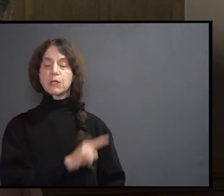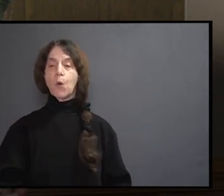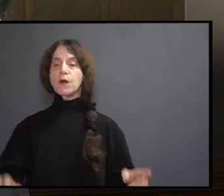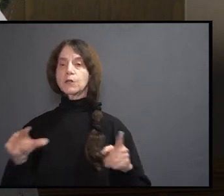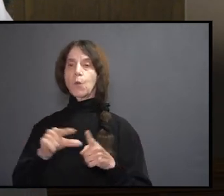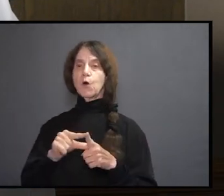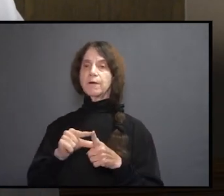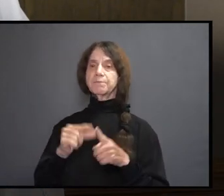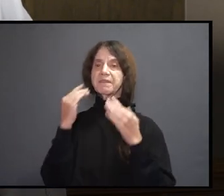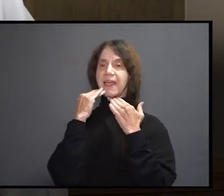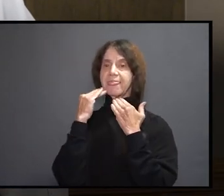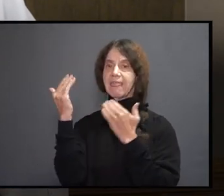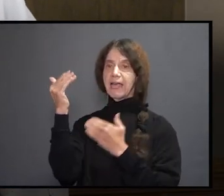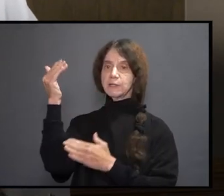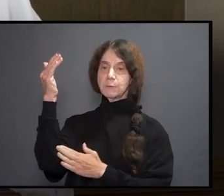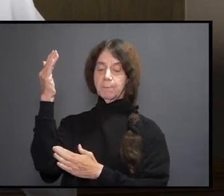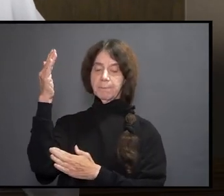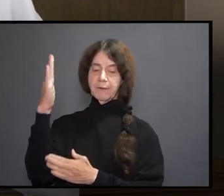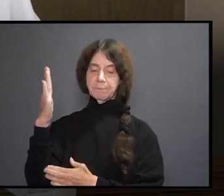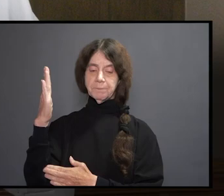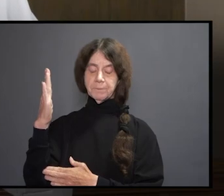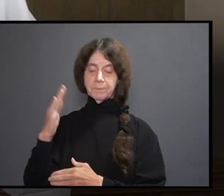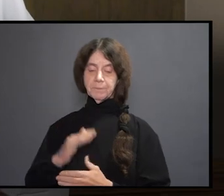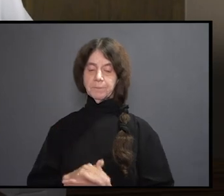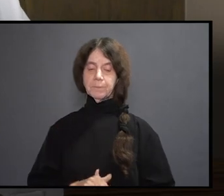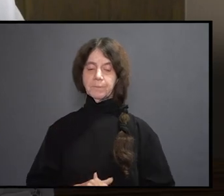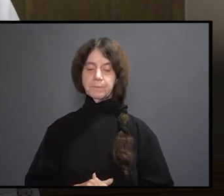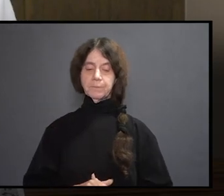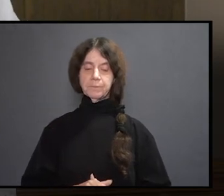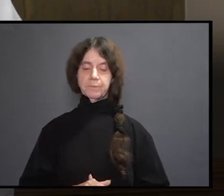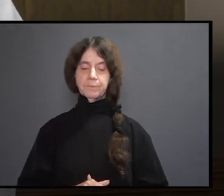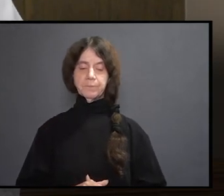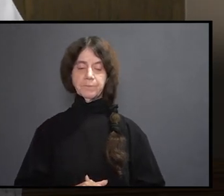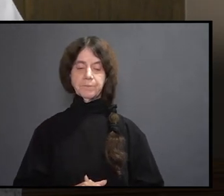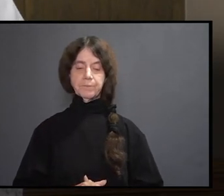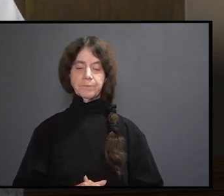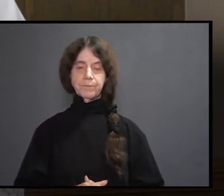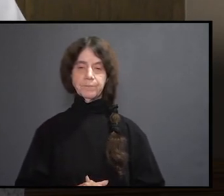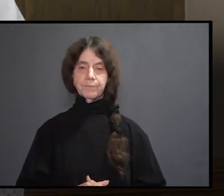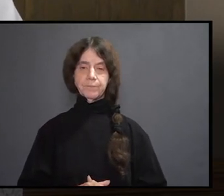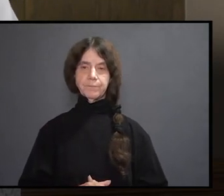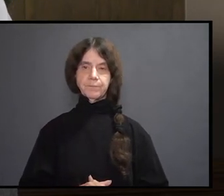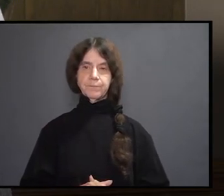This is the word of the Lord. Thanks be to God.